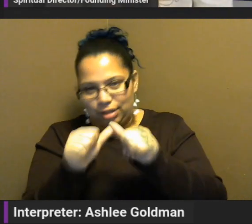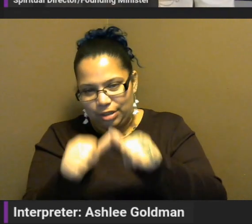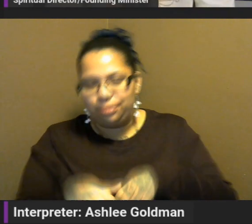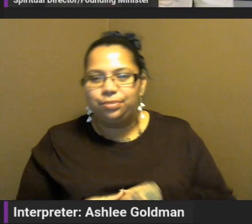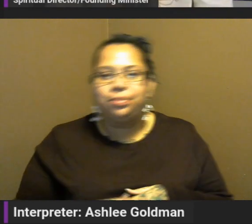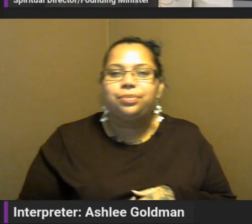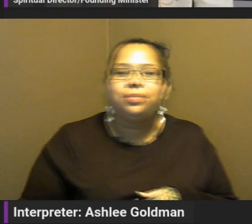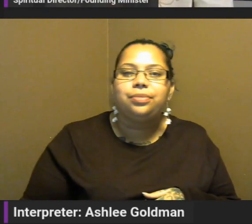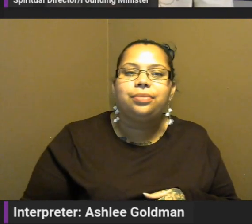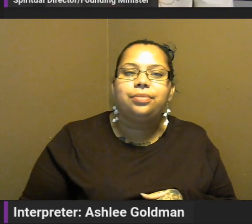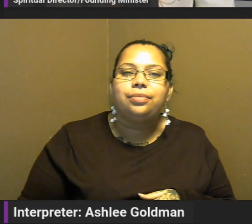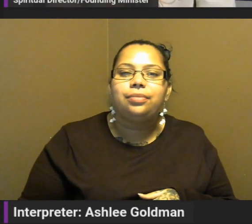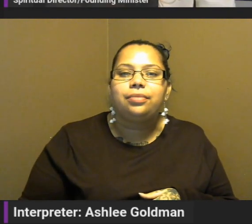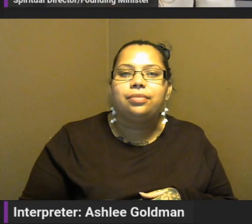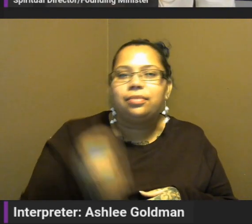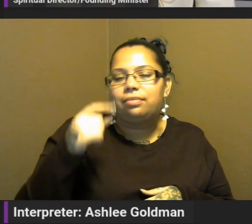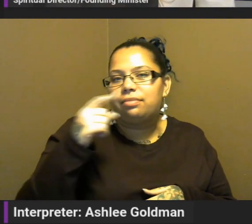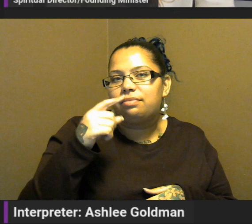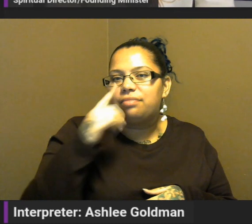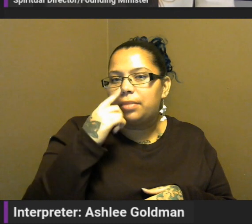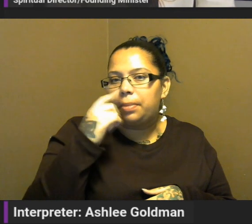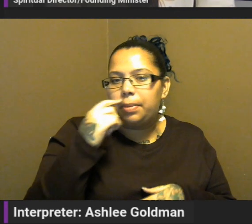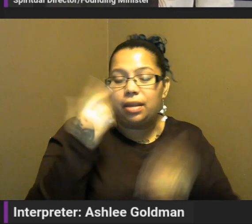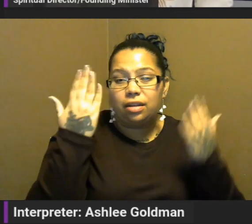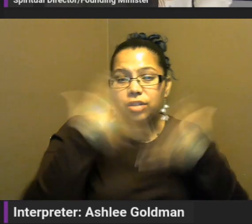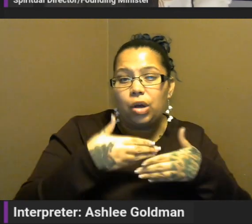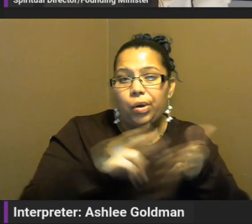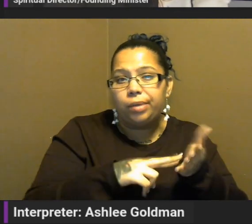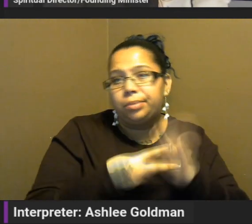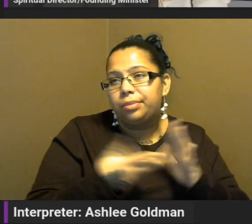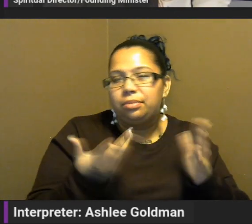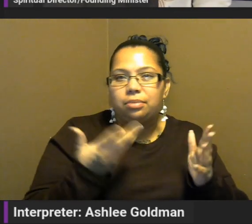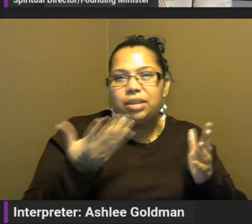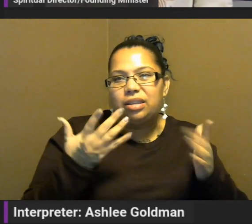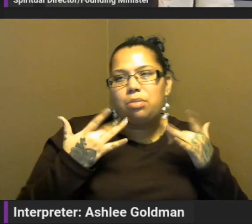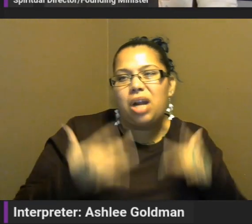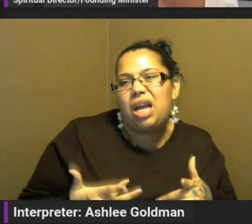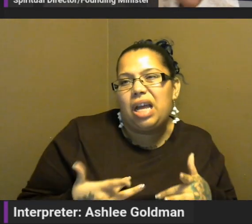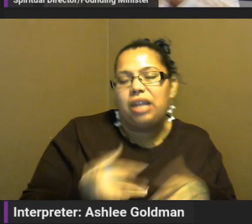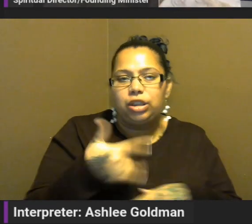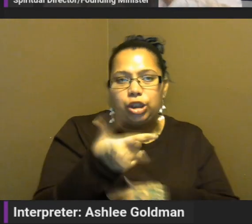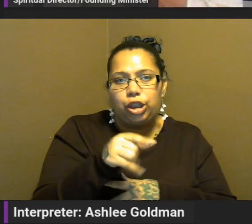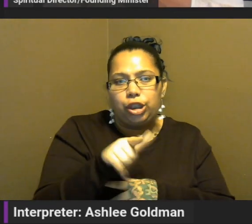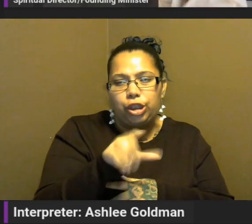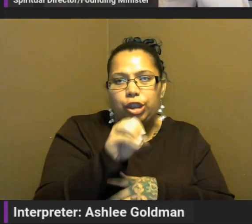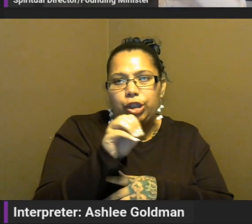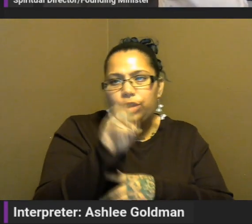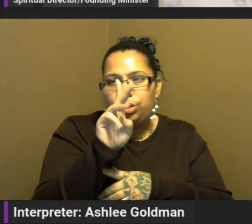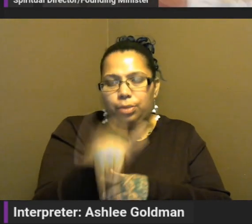Darkness is also that which is gloomy or depressed. Don't be so dark. Think of those